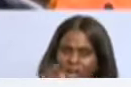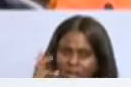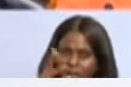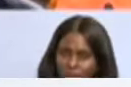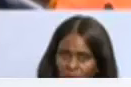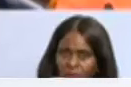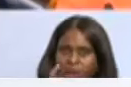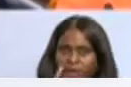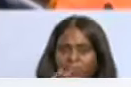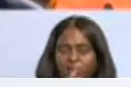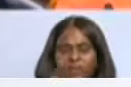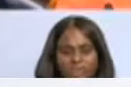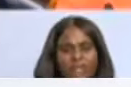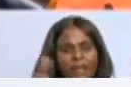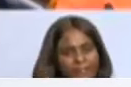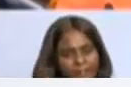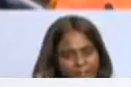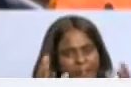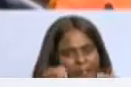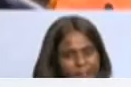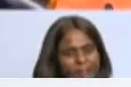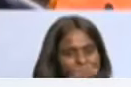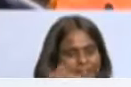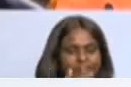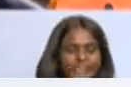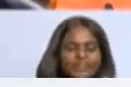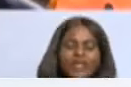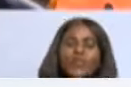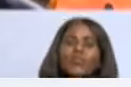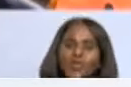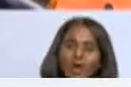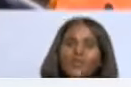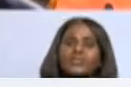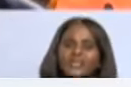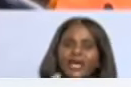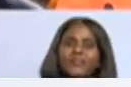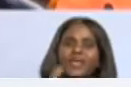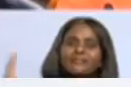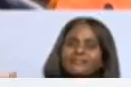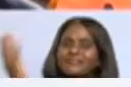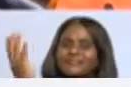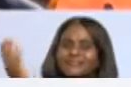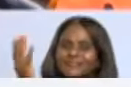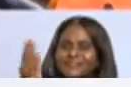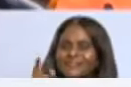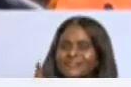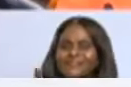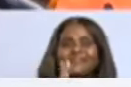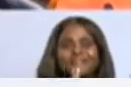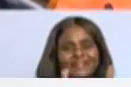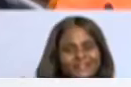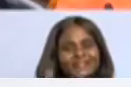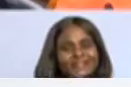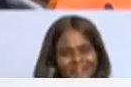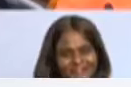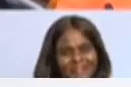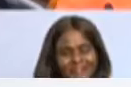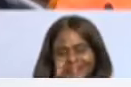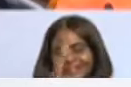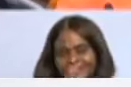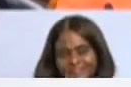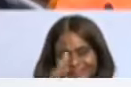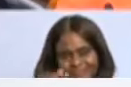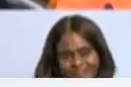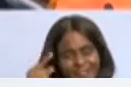We will continue to promote the proudly Zambian campaign machinery. Madam Speaker, government